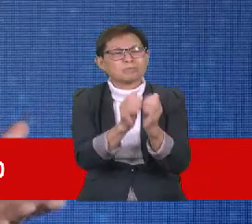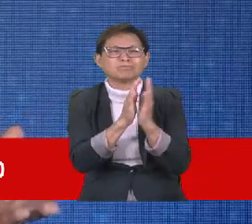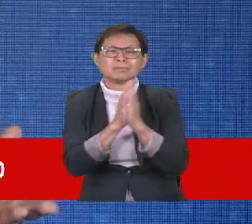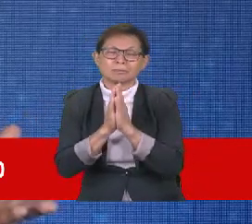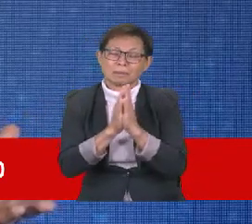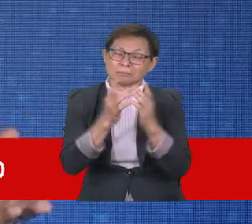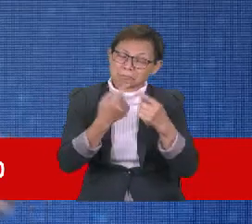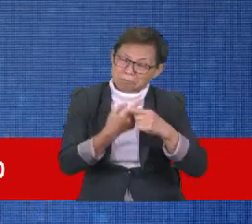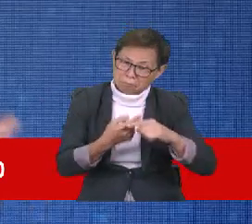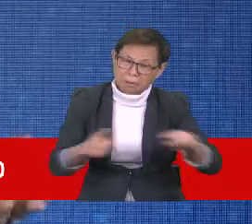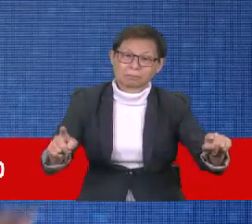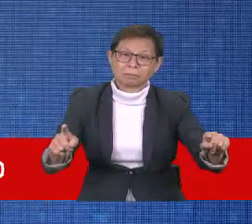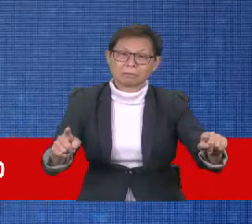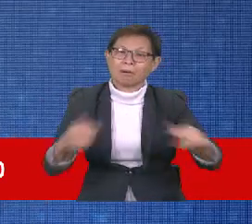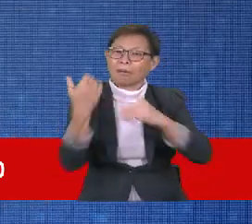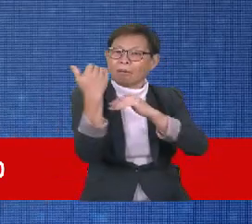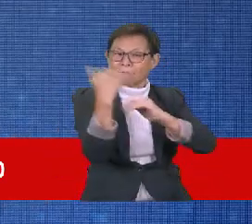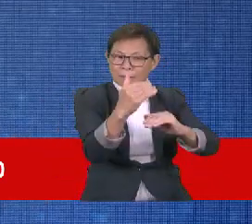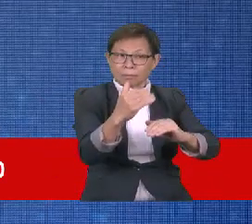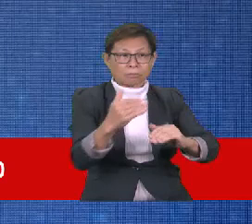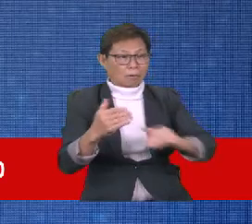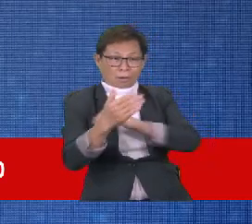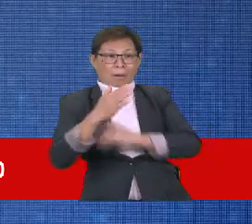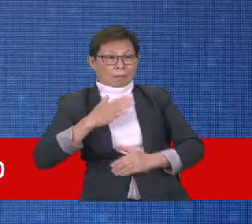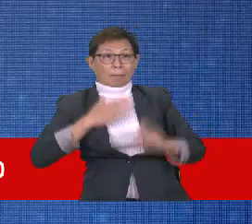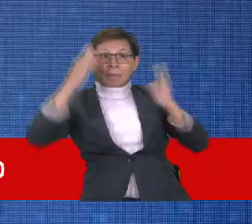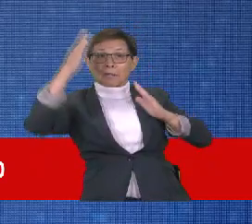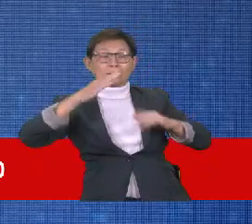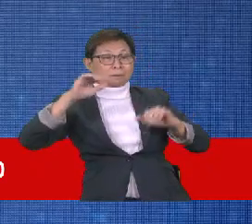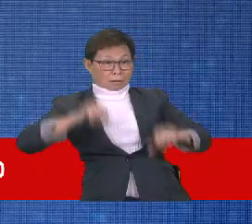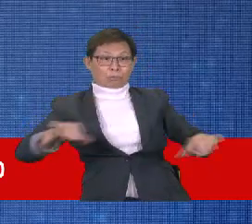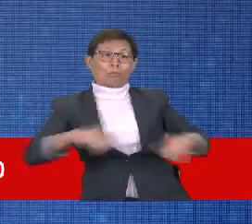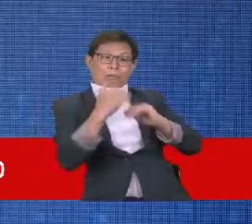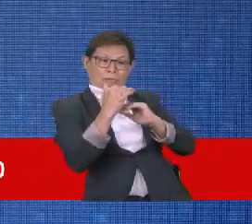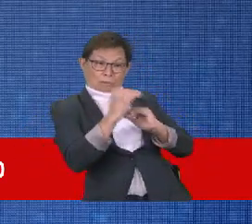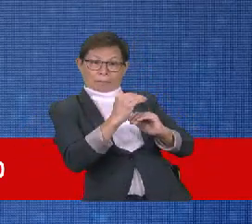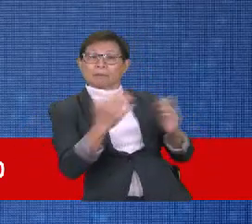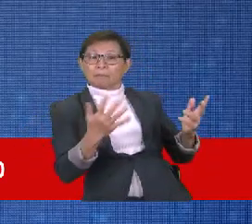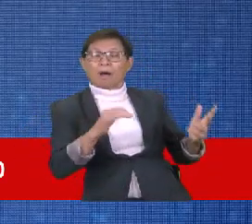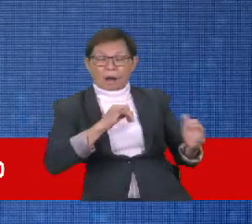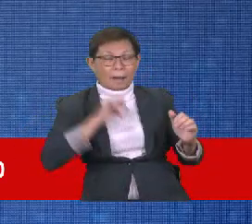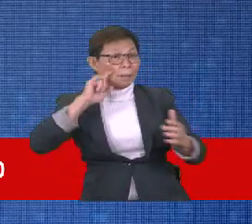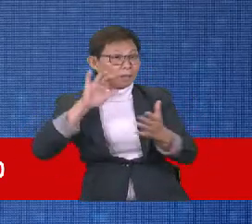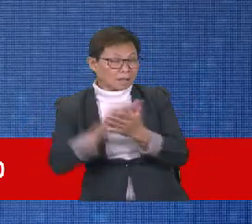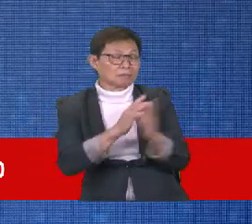But there's a limit that countries can do. But I believe, and I've talked to